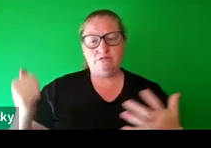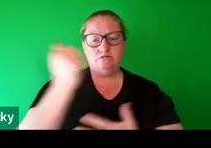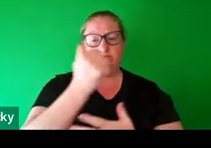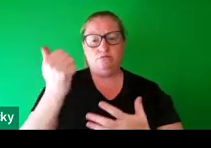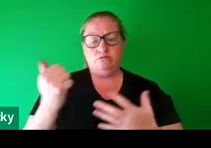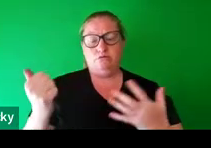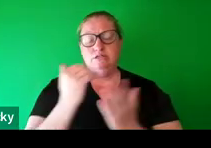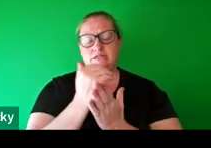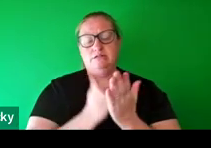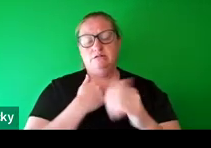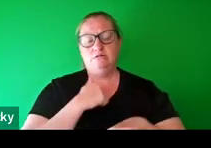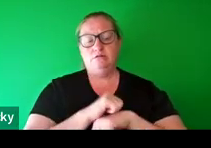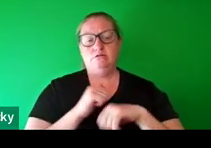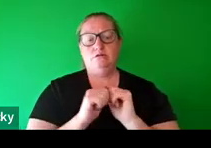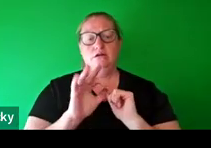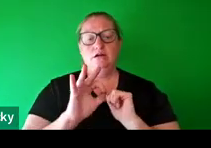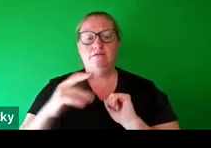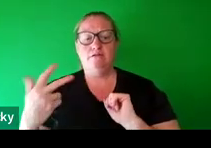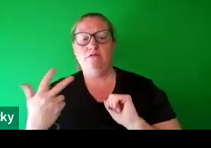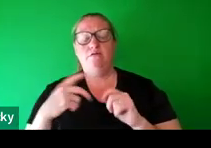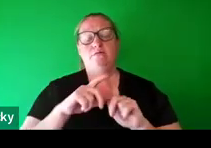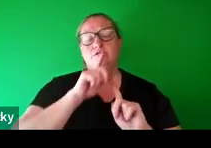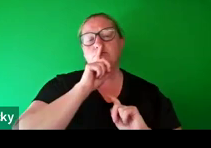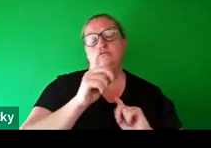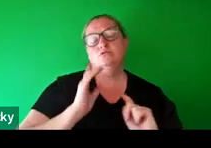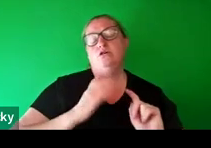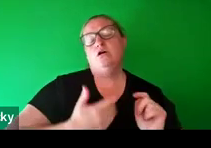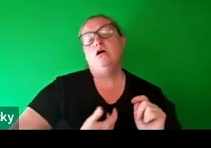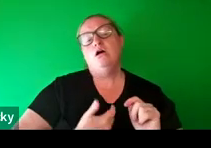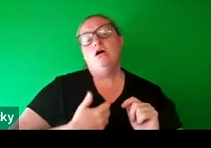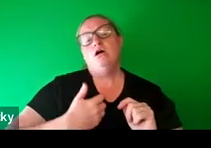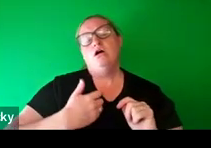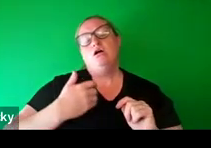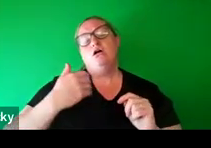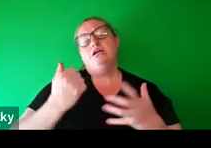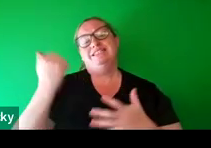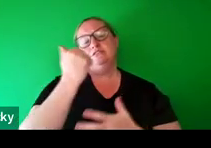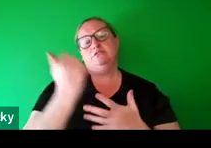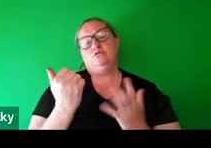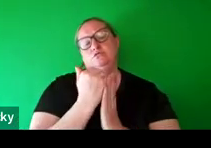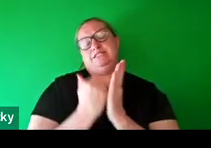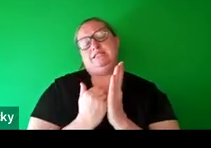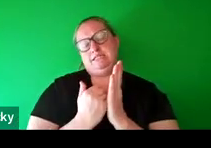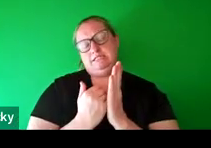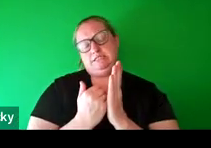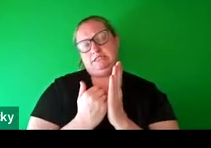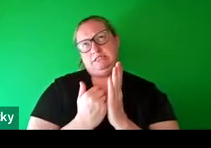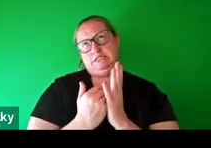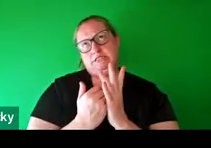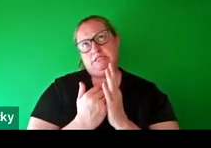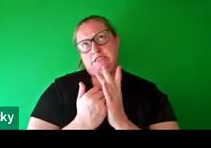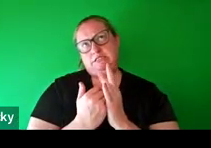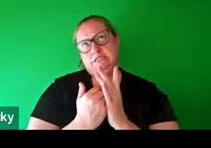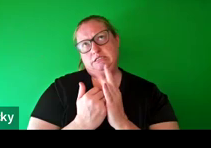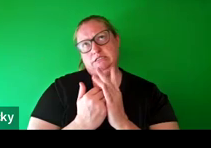with F3 to make sure that it could, that our seniority list is defensible within a, when, if layoffs